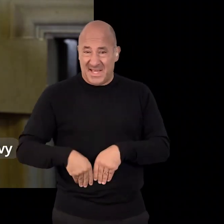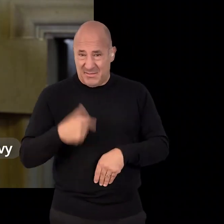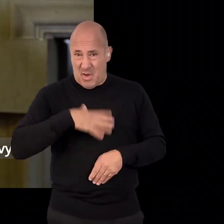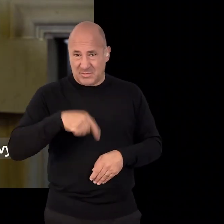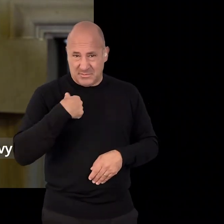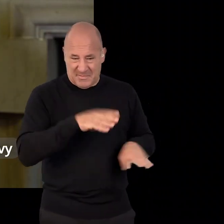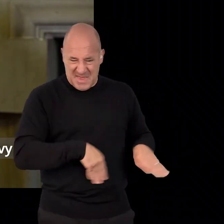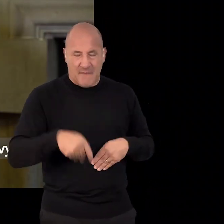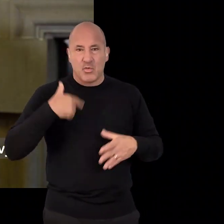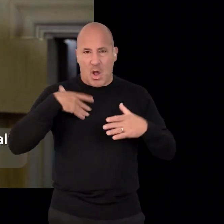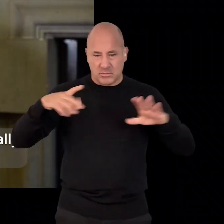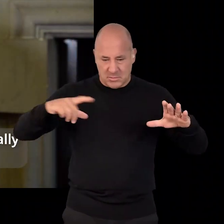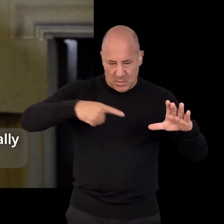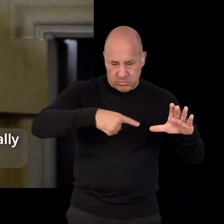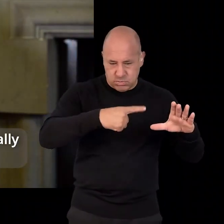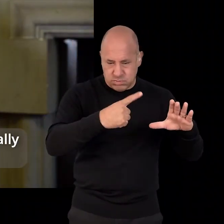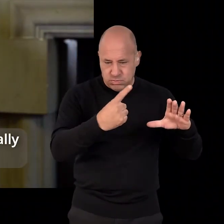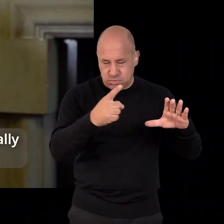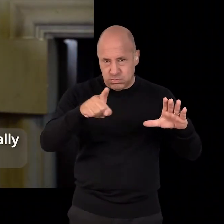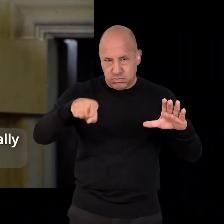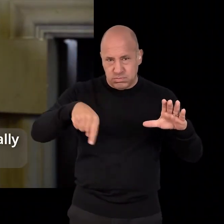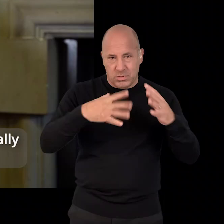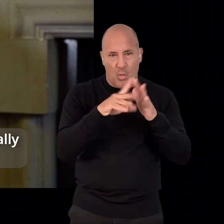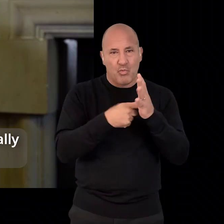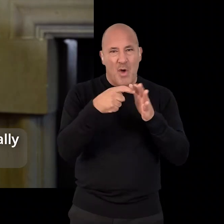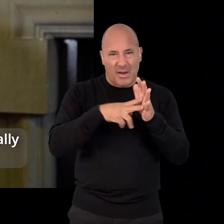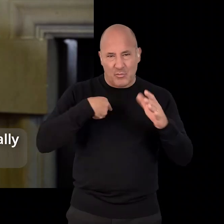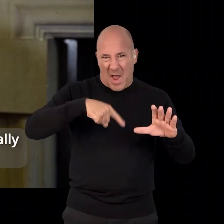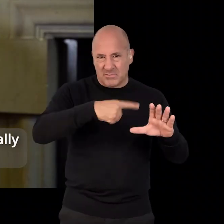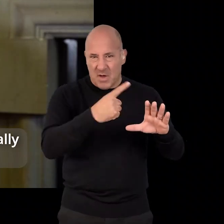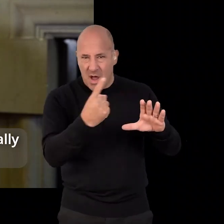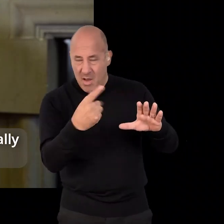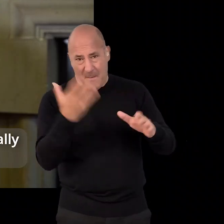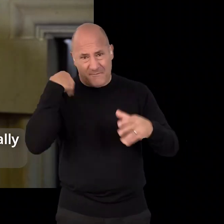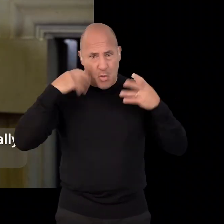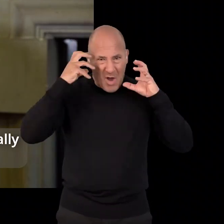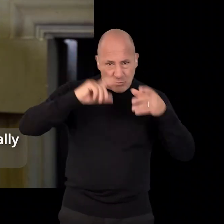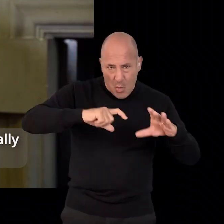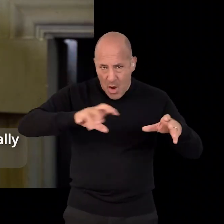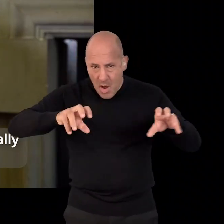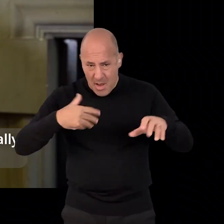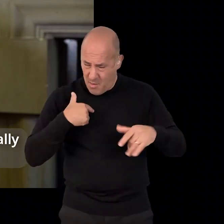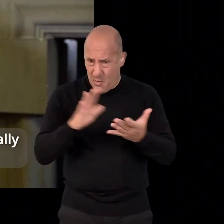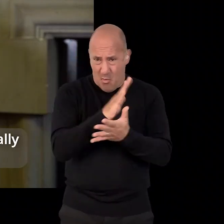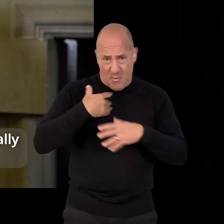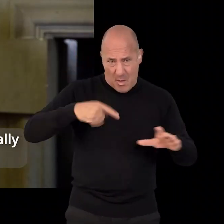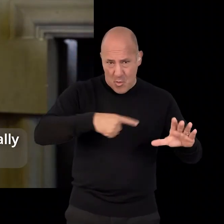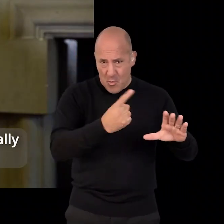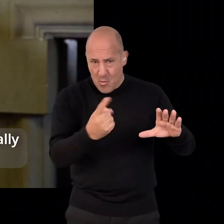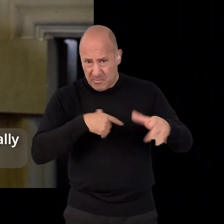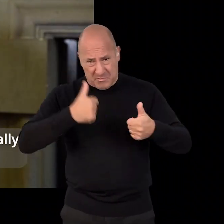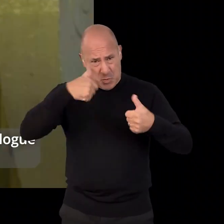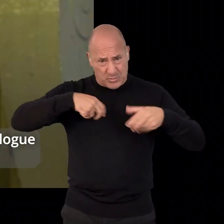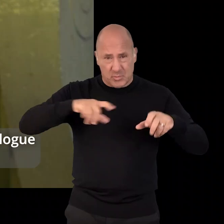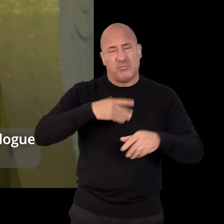the Navy, join the Navy, and I wanted to be a radar wren because I had actually worked radios before and I enjoyed